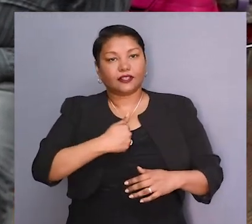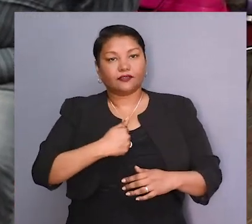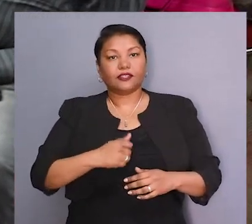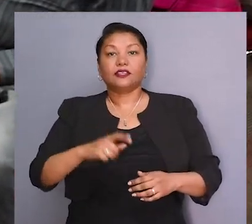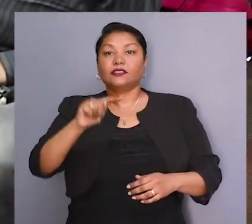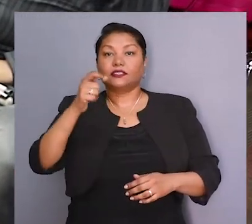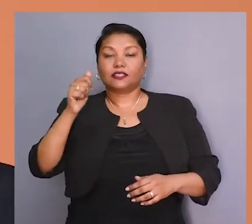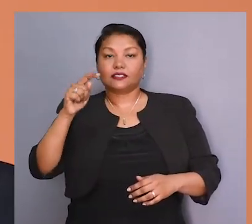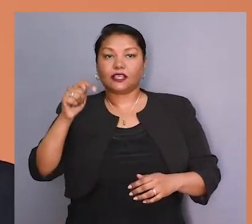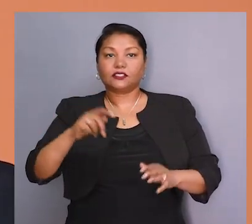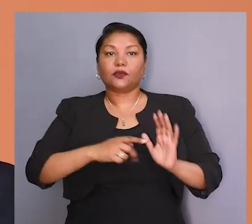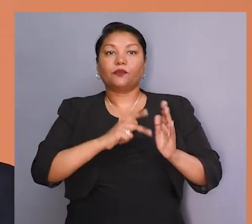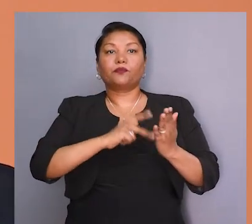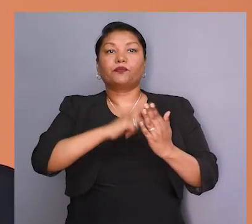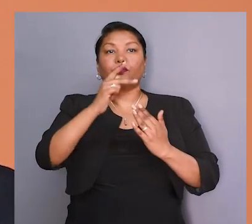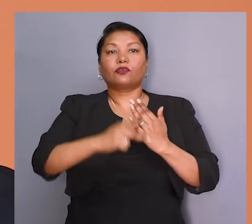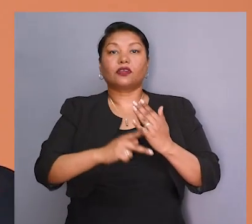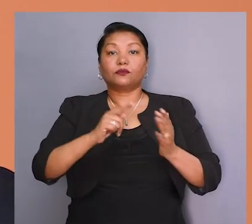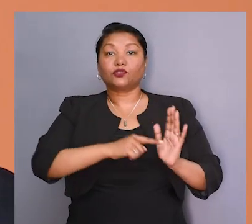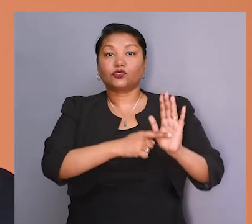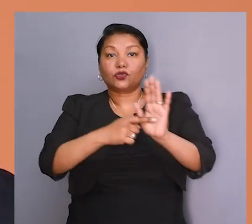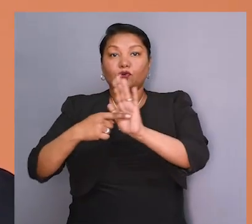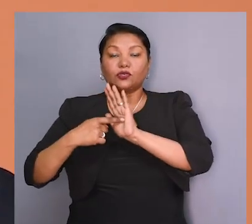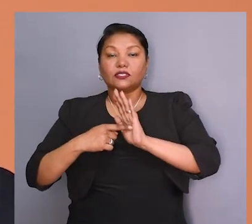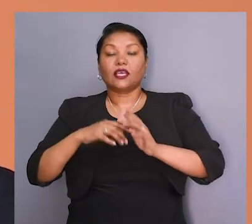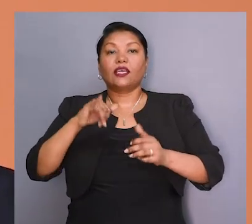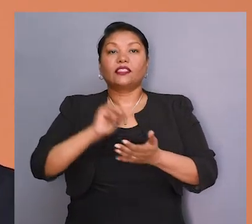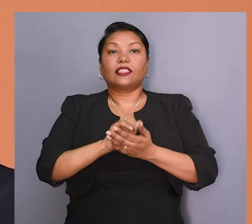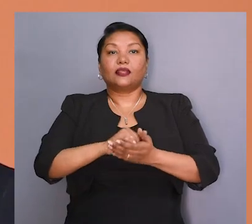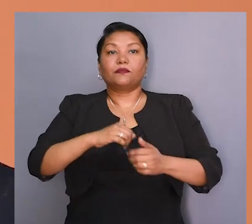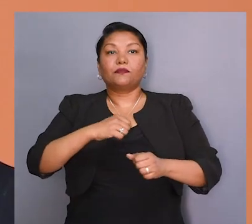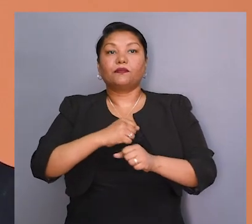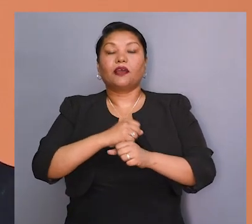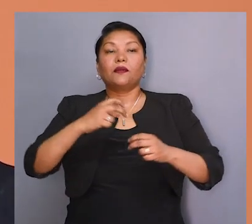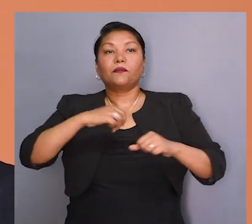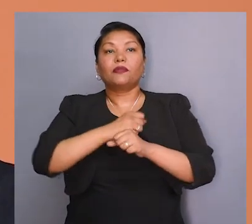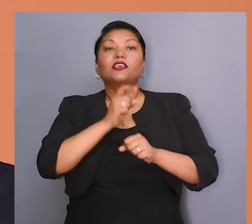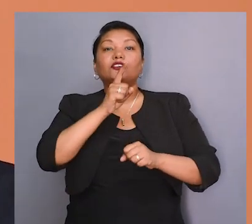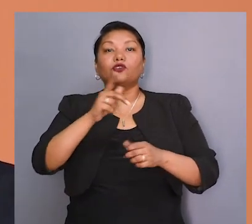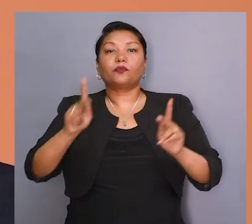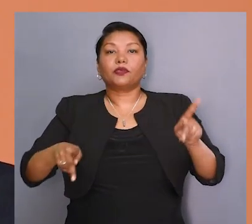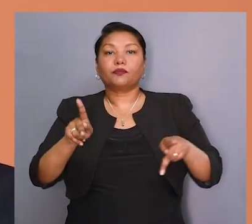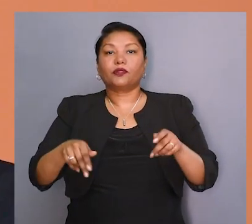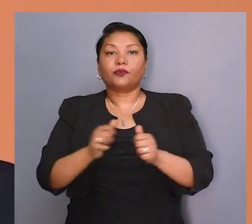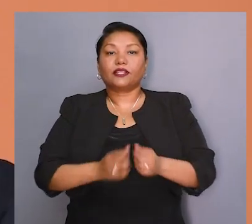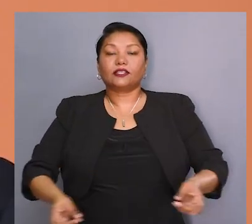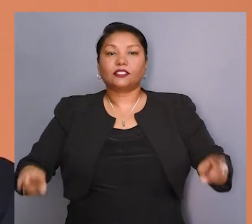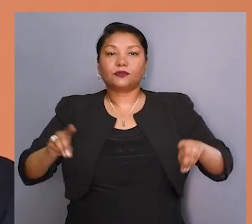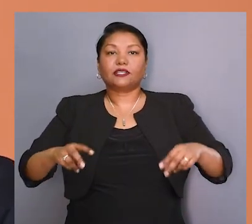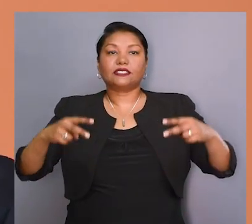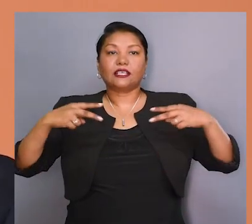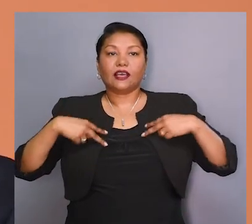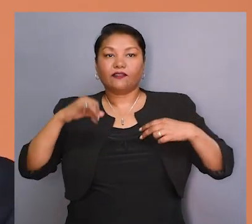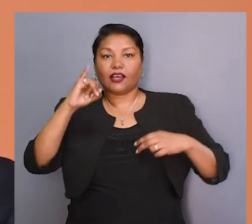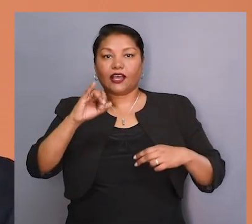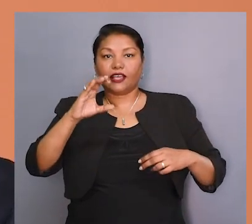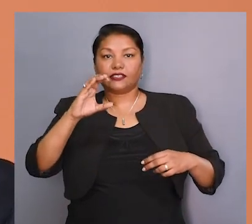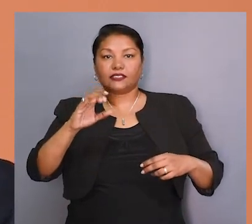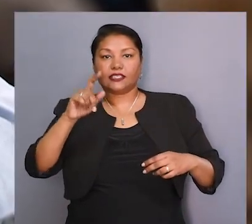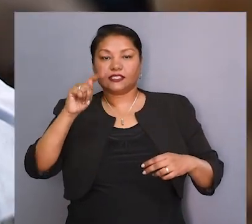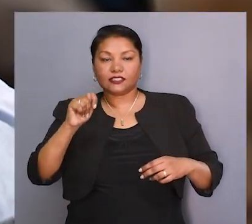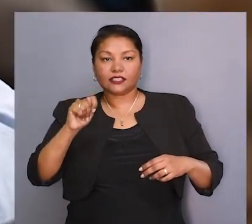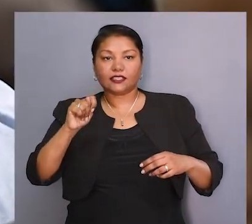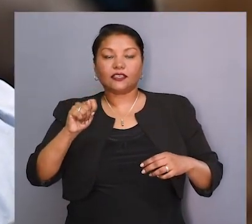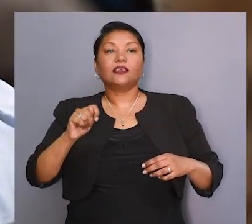new program shows us, making ICTs accessible, available, and affordable requires